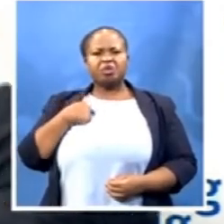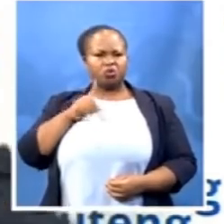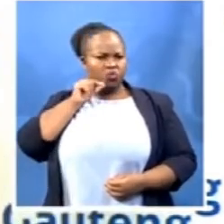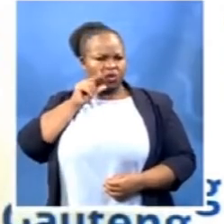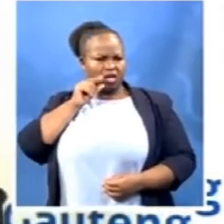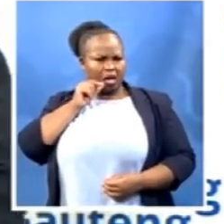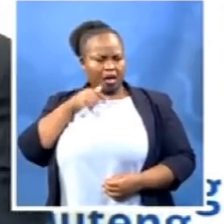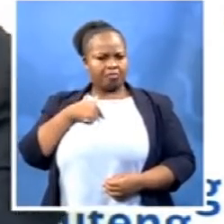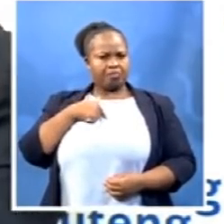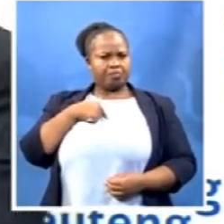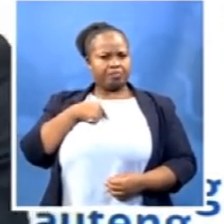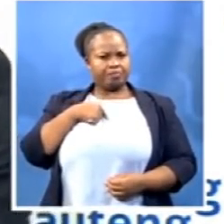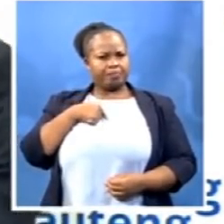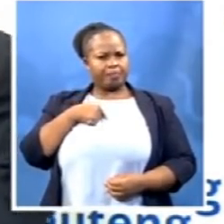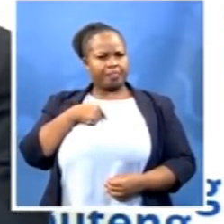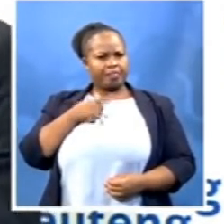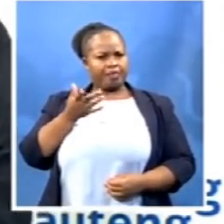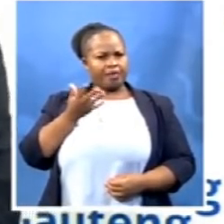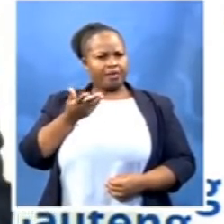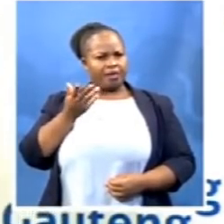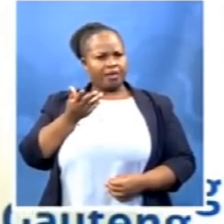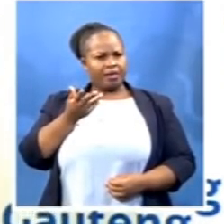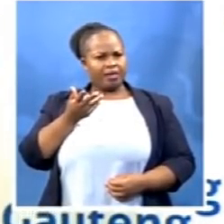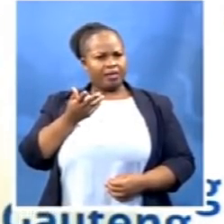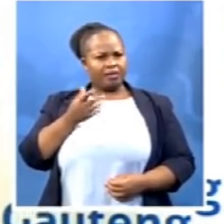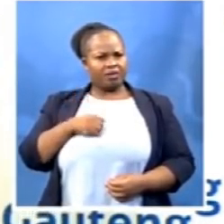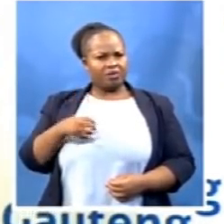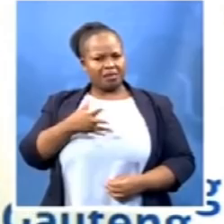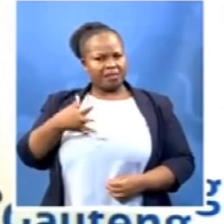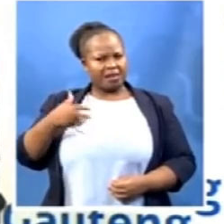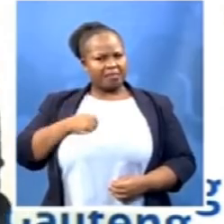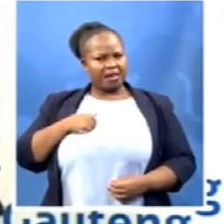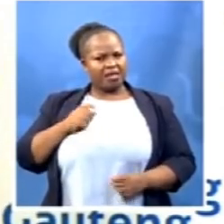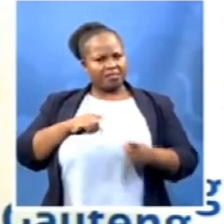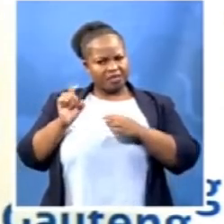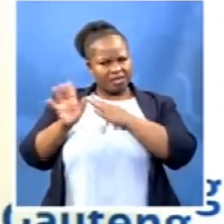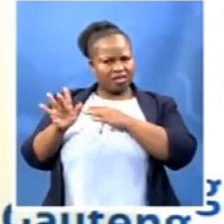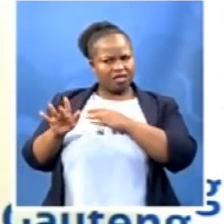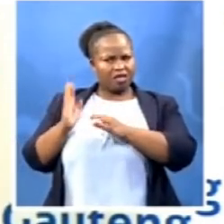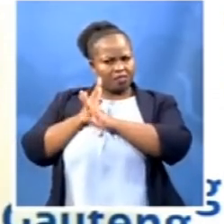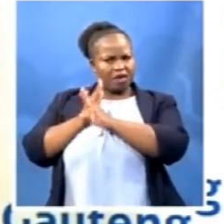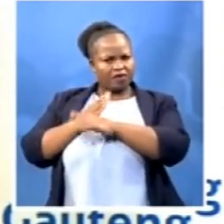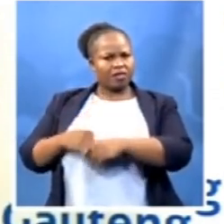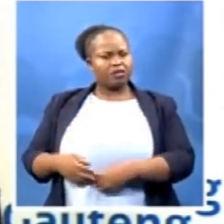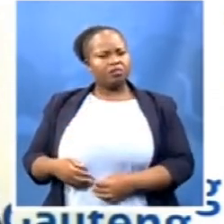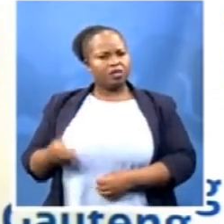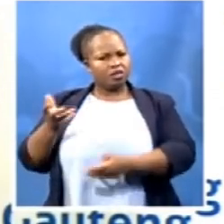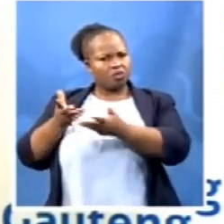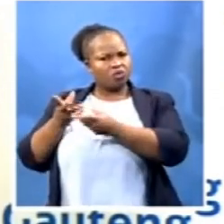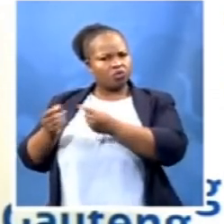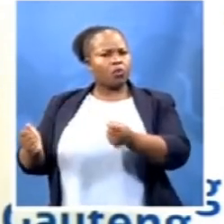In fact, actually insulted my mother, but I inboxed him, and we will deal with it that way. So I'm saying it went